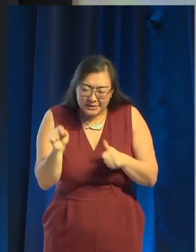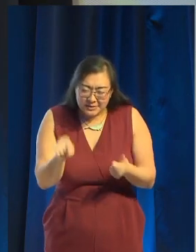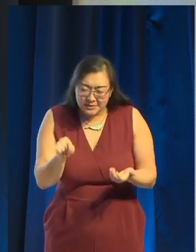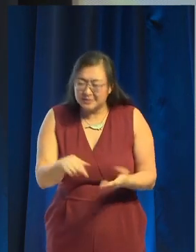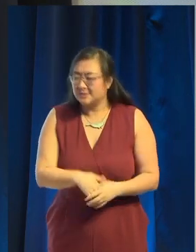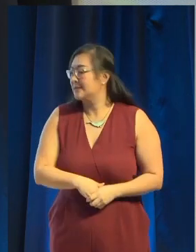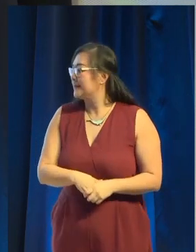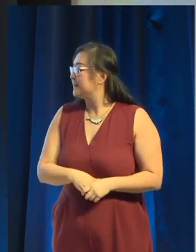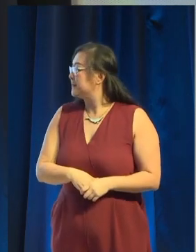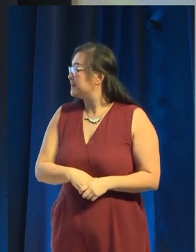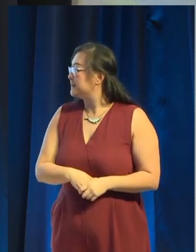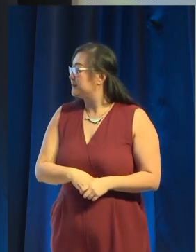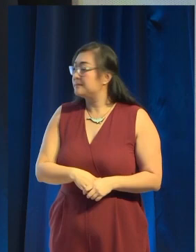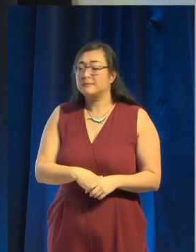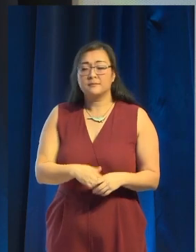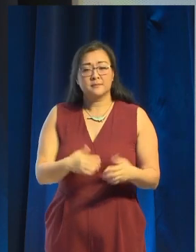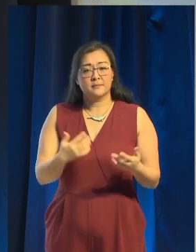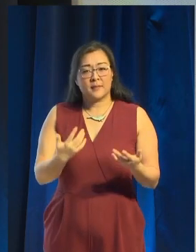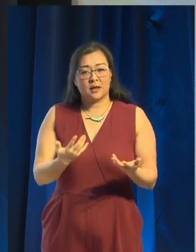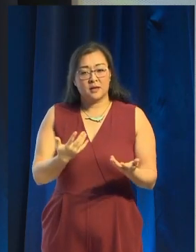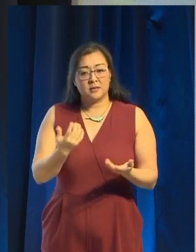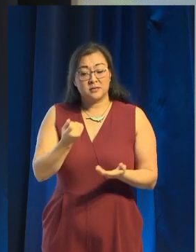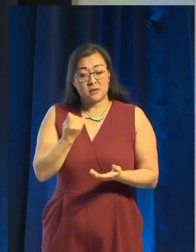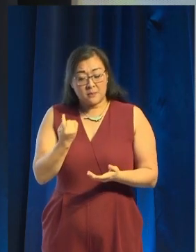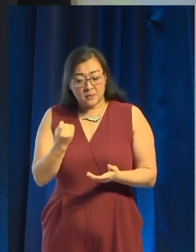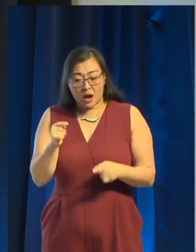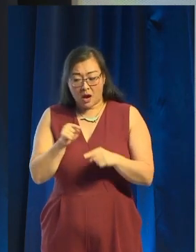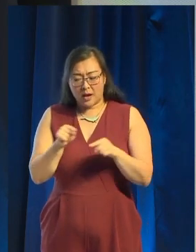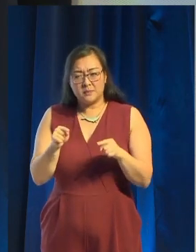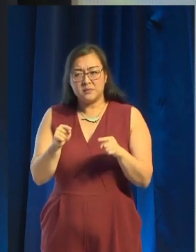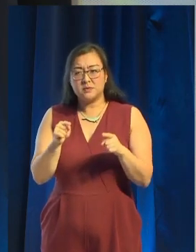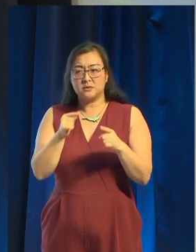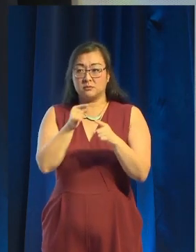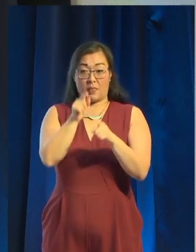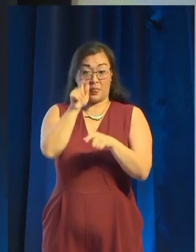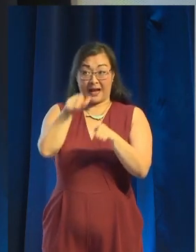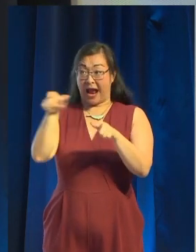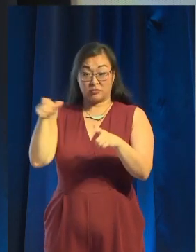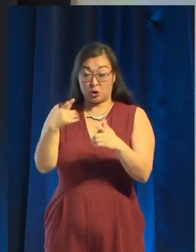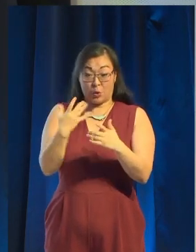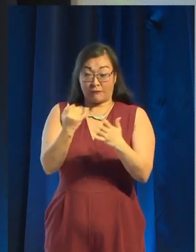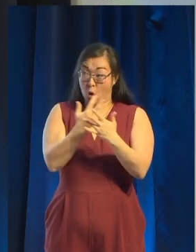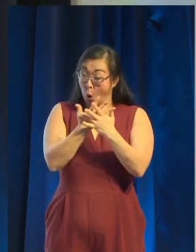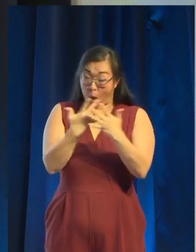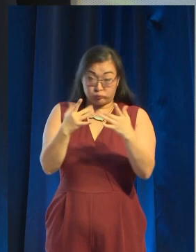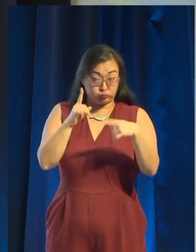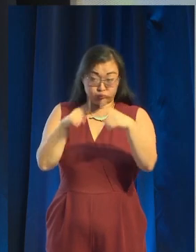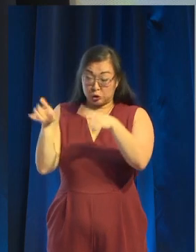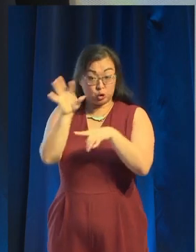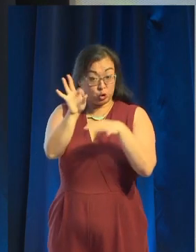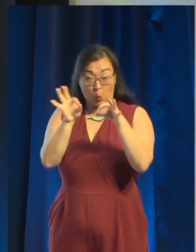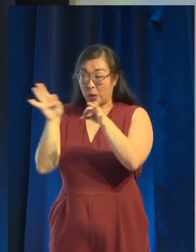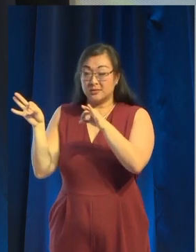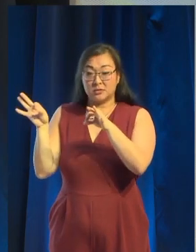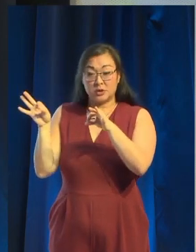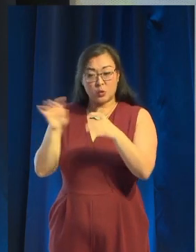And sometimes there are a lot of character you can love, so the answer is embedded